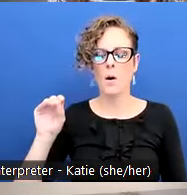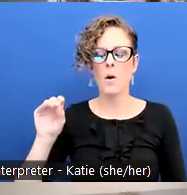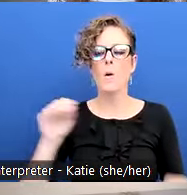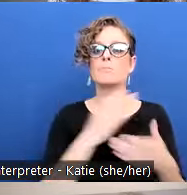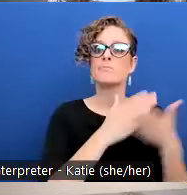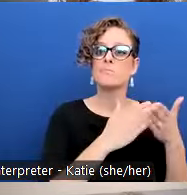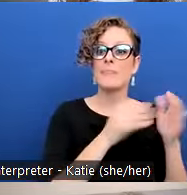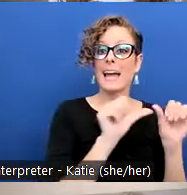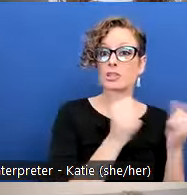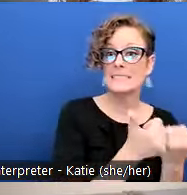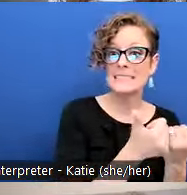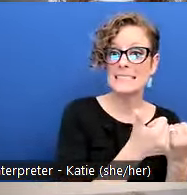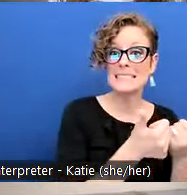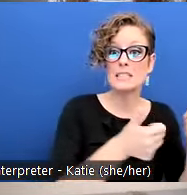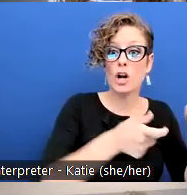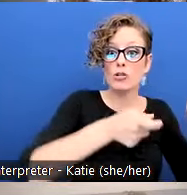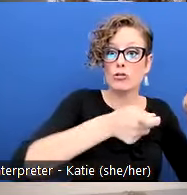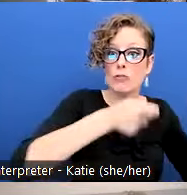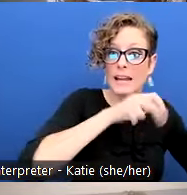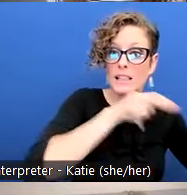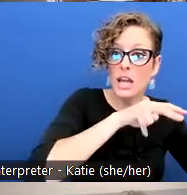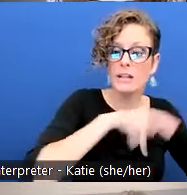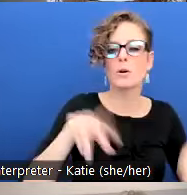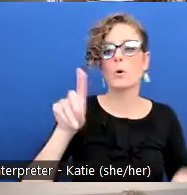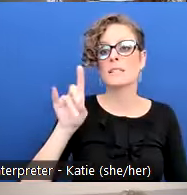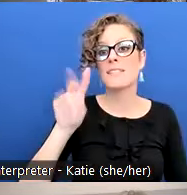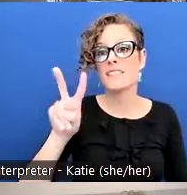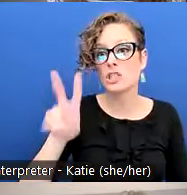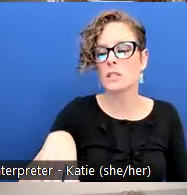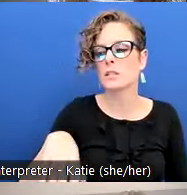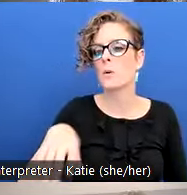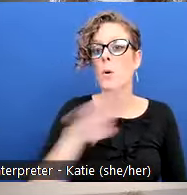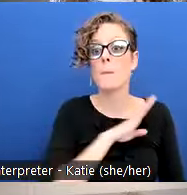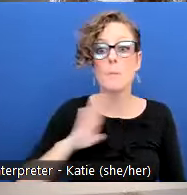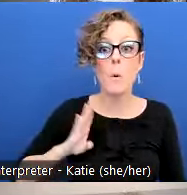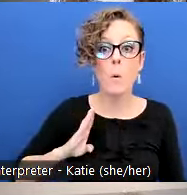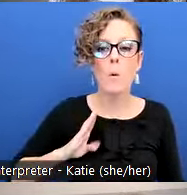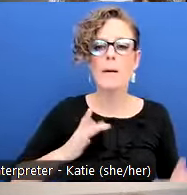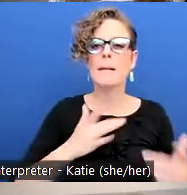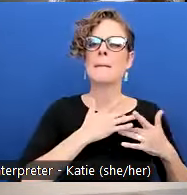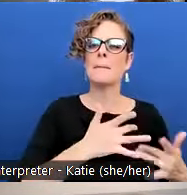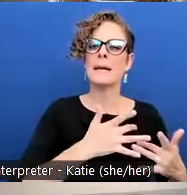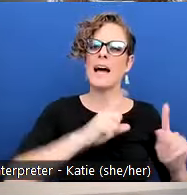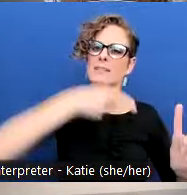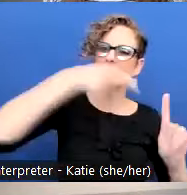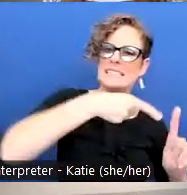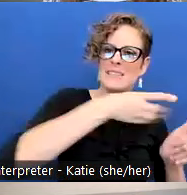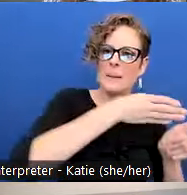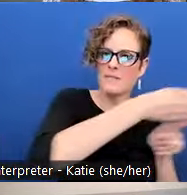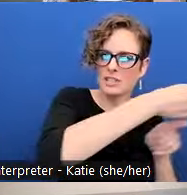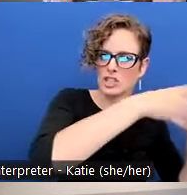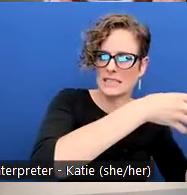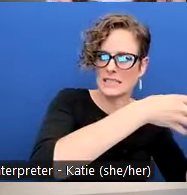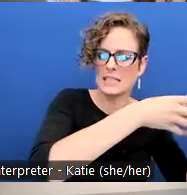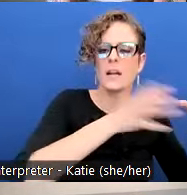regulatory agencies or divisions or boards, often they are related to a specific profession, will go through